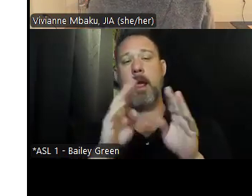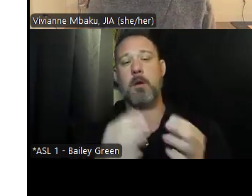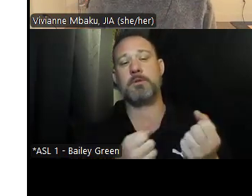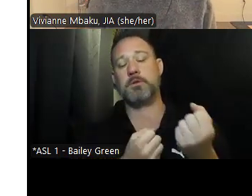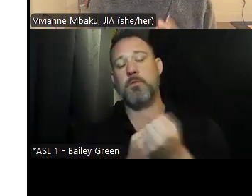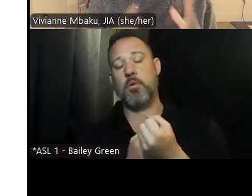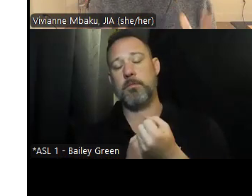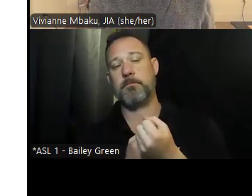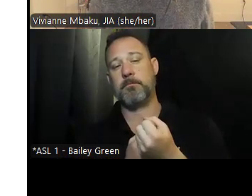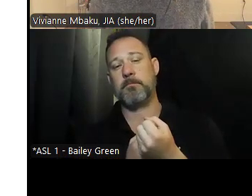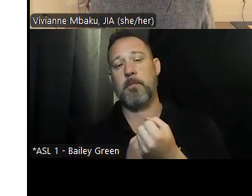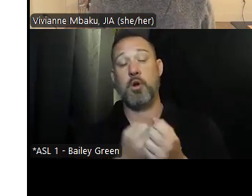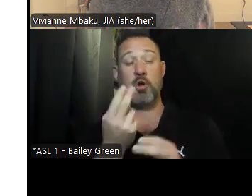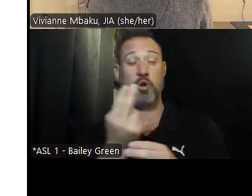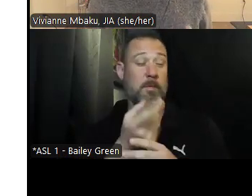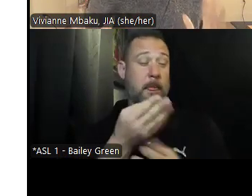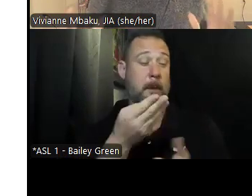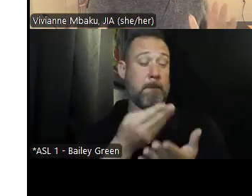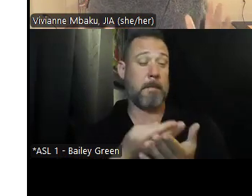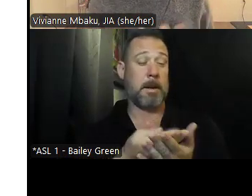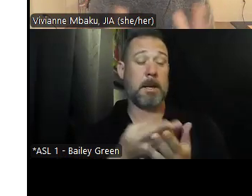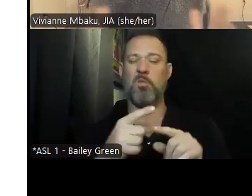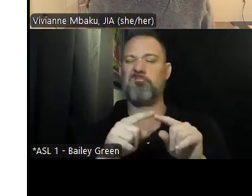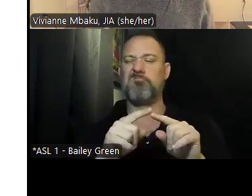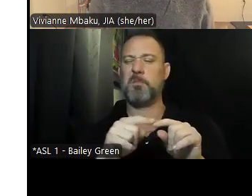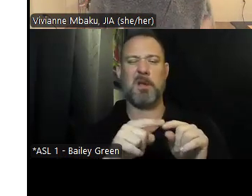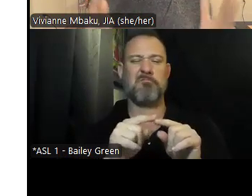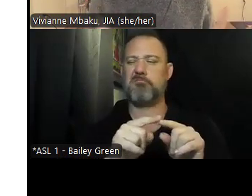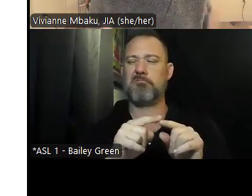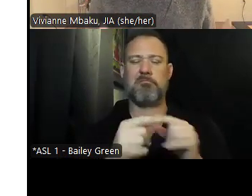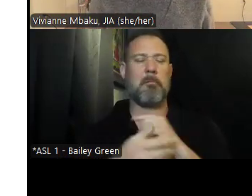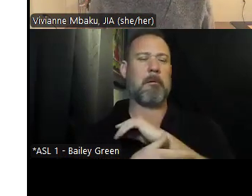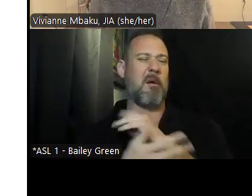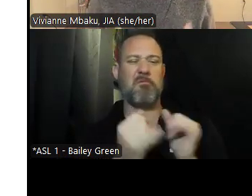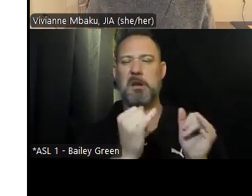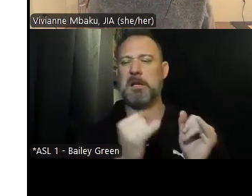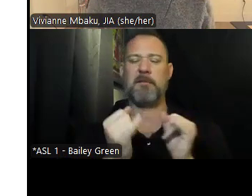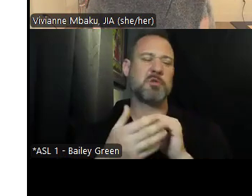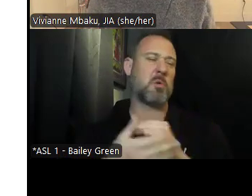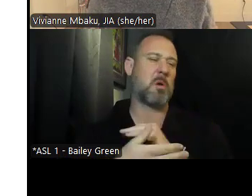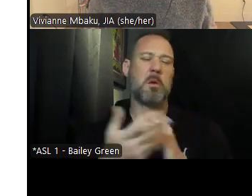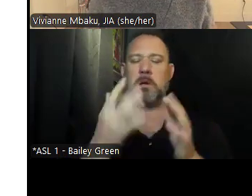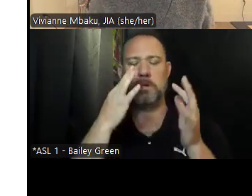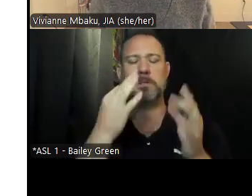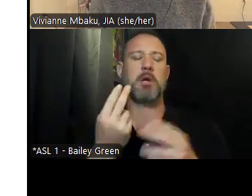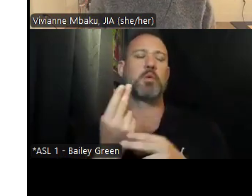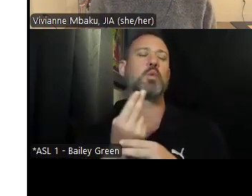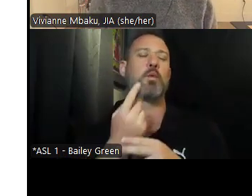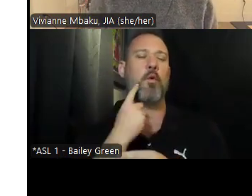supports. The use of that money will depend on what the county does, individual counties decide to use the money